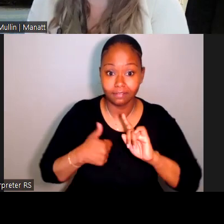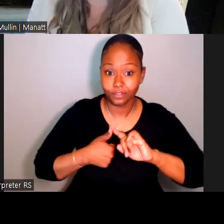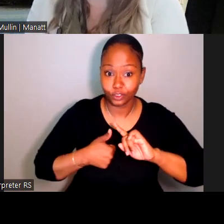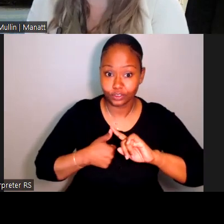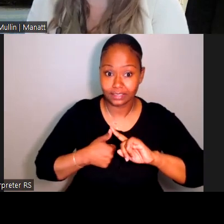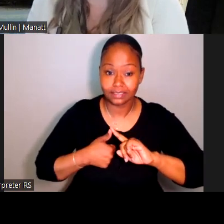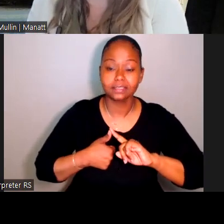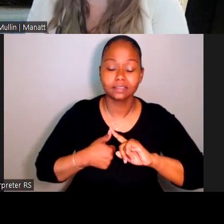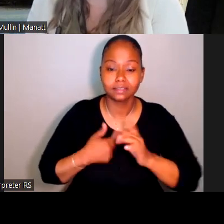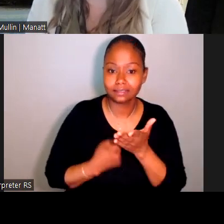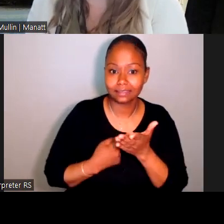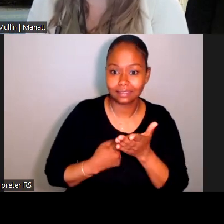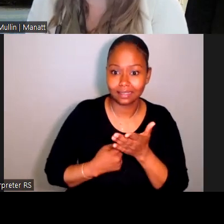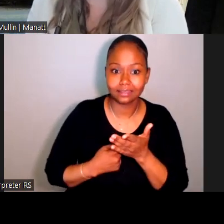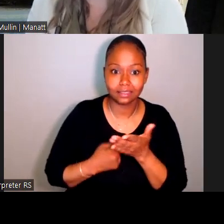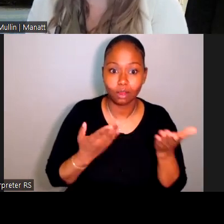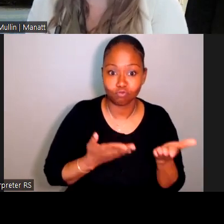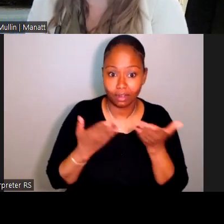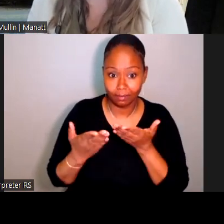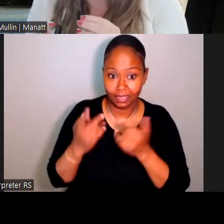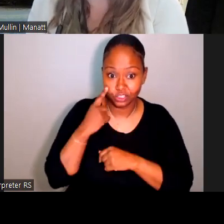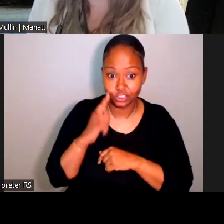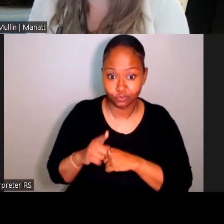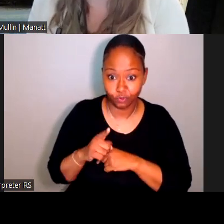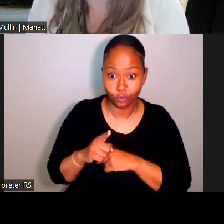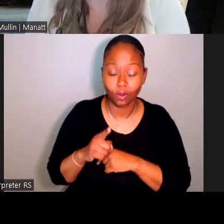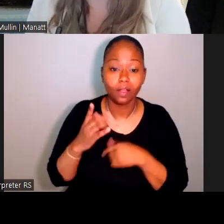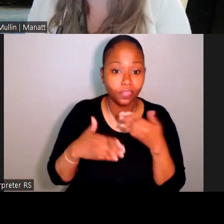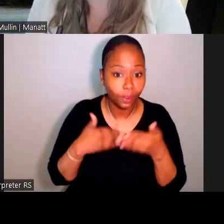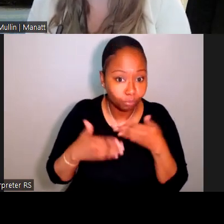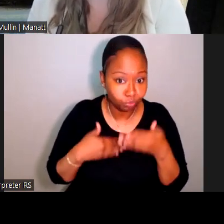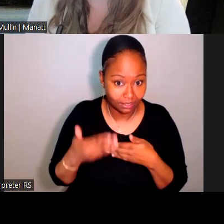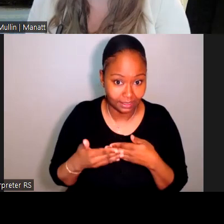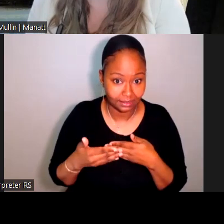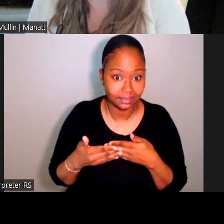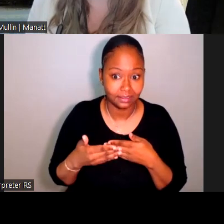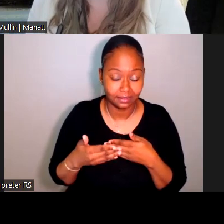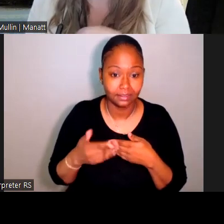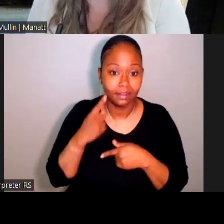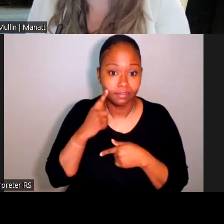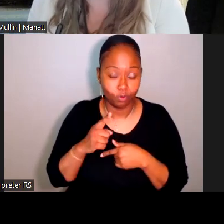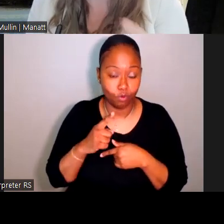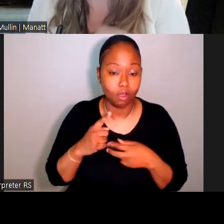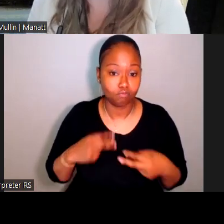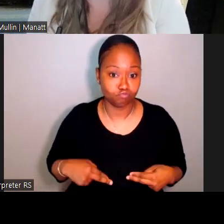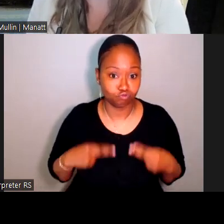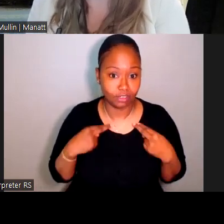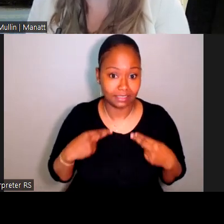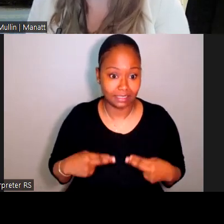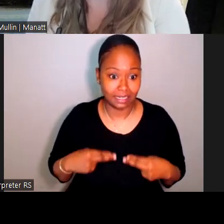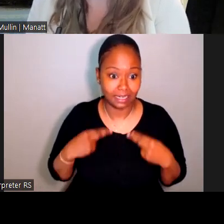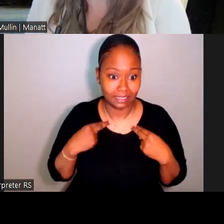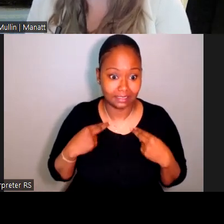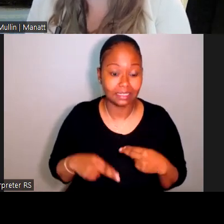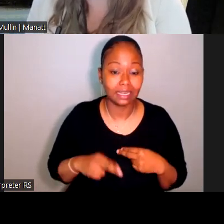by discussing a recommendation for the process for residents designating